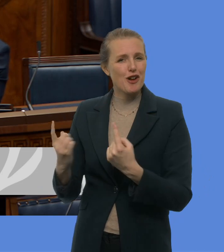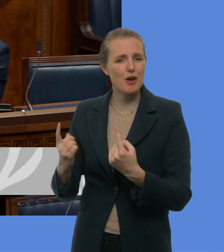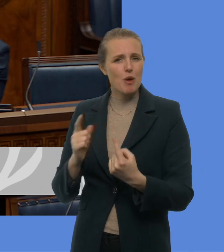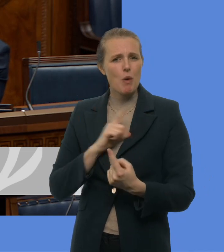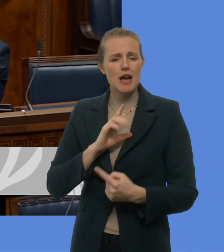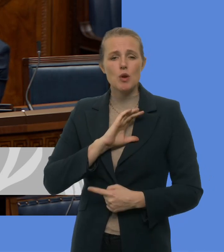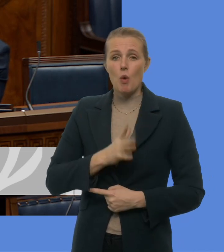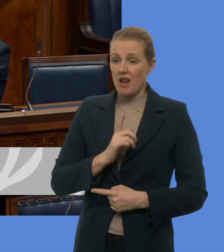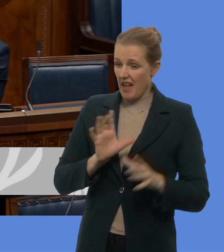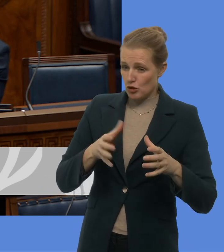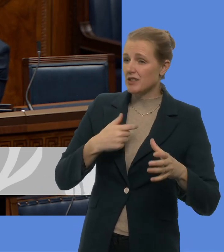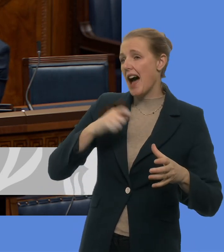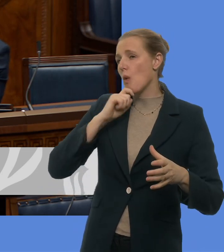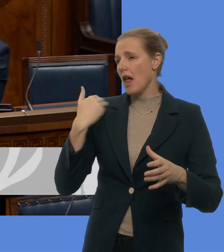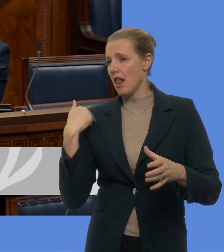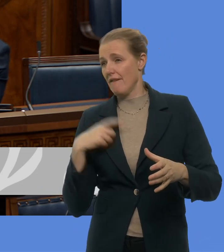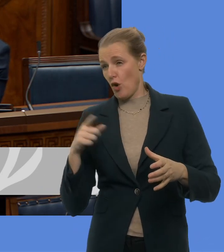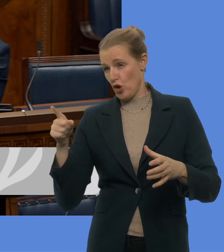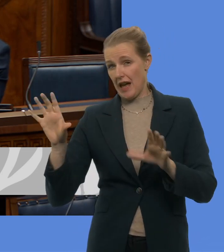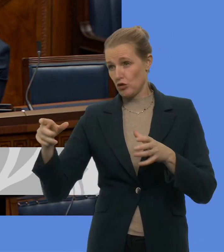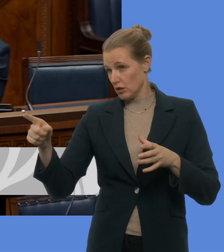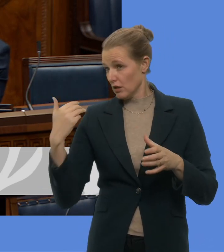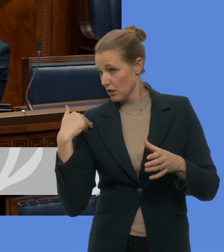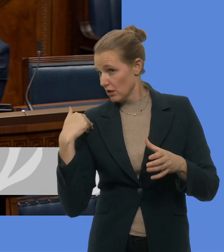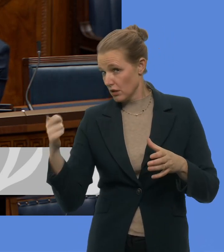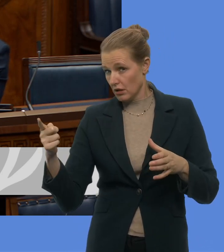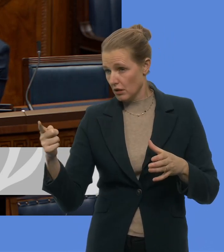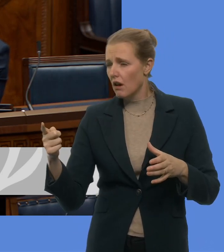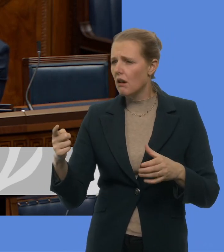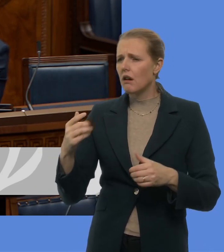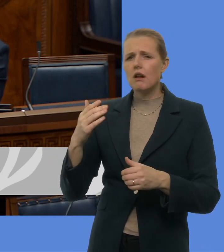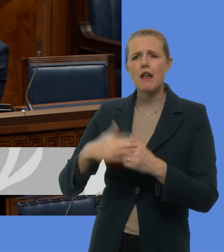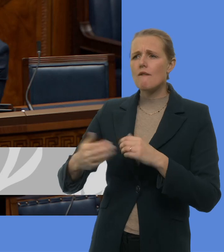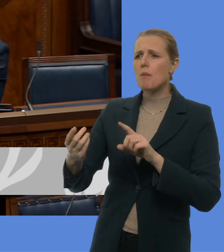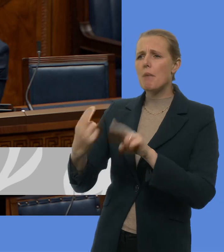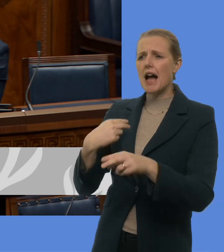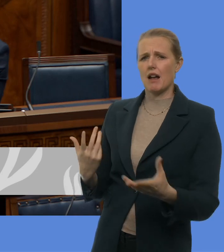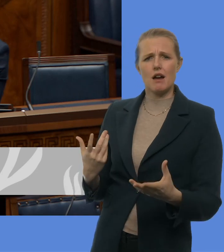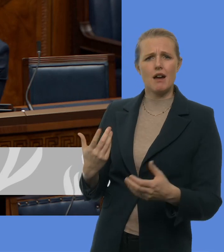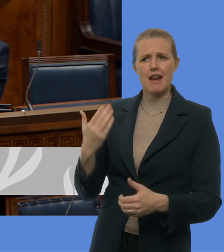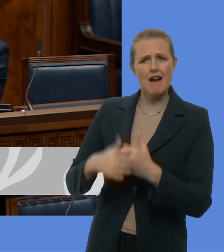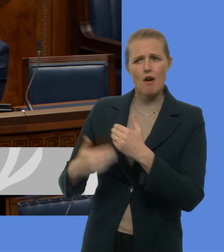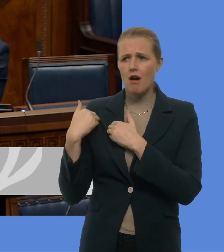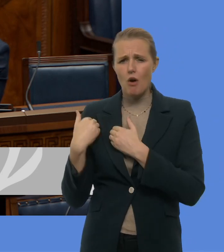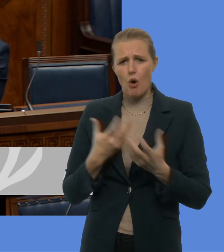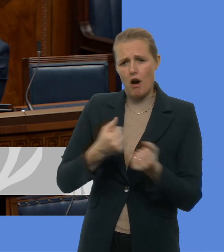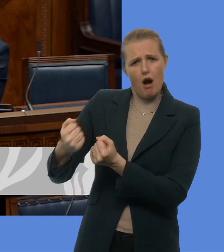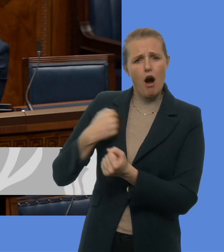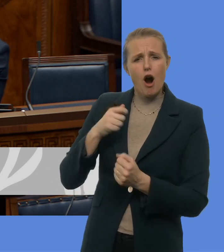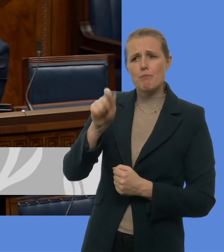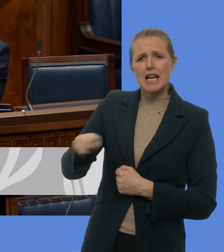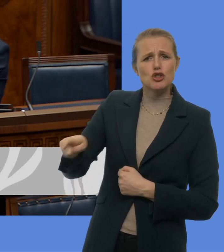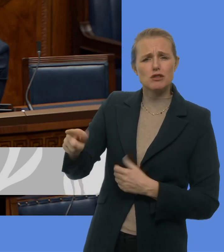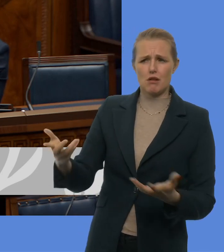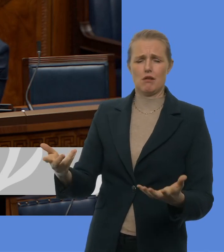some of your patients and take some of the load off you, unless they can be absolutely confident that that other trust isn't simply saying, well, we